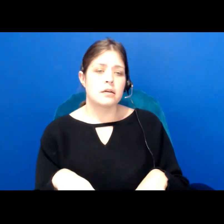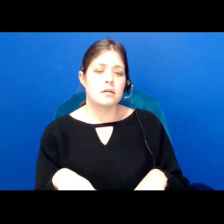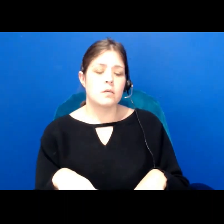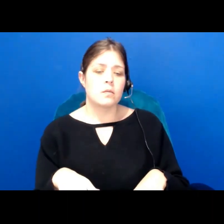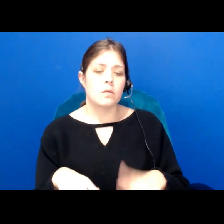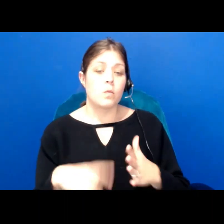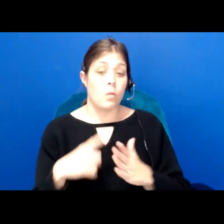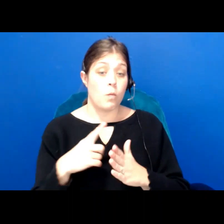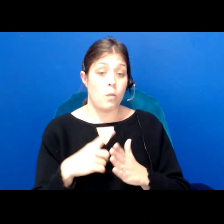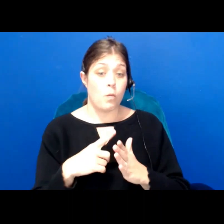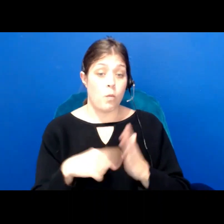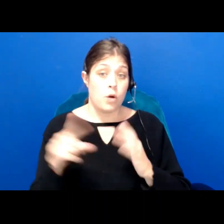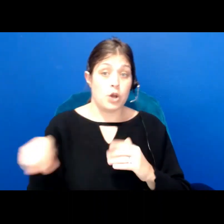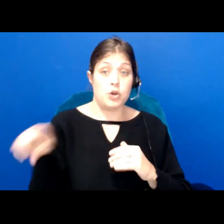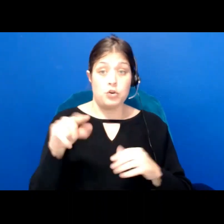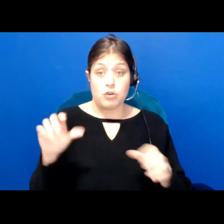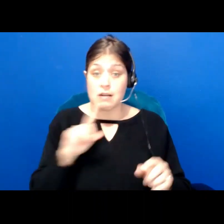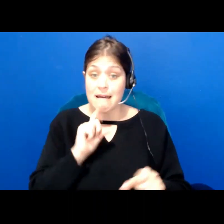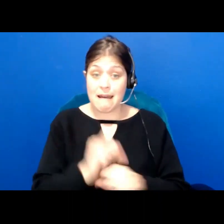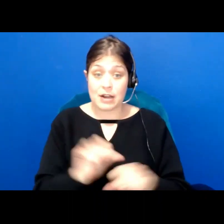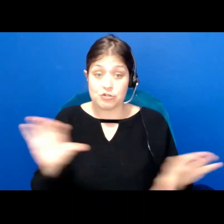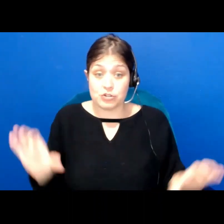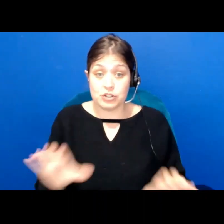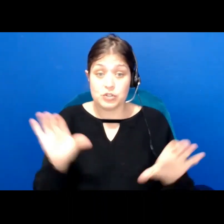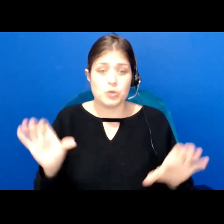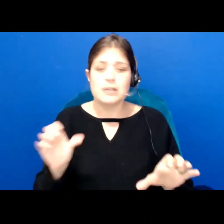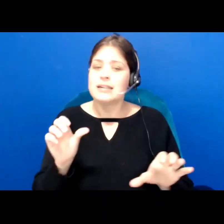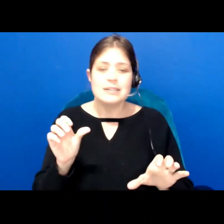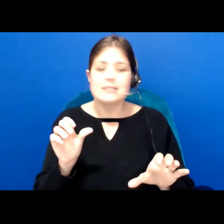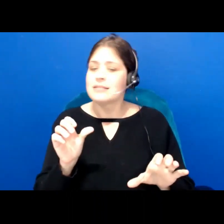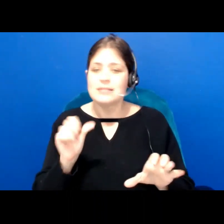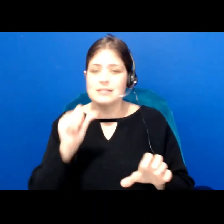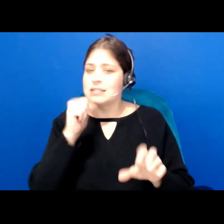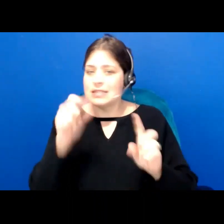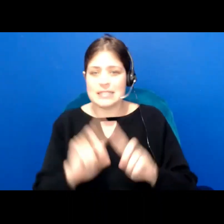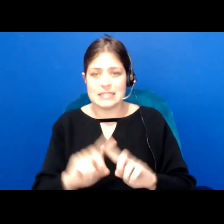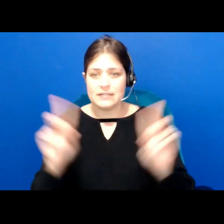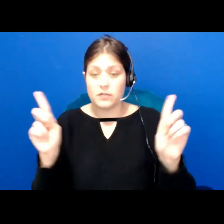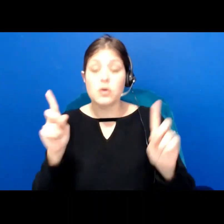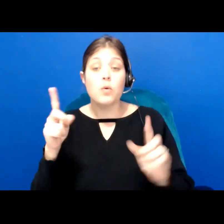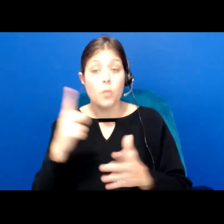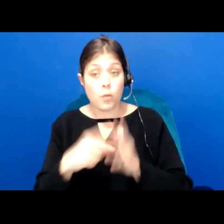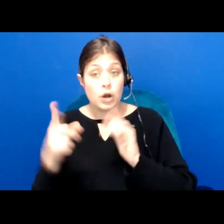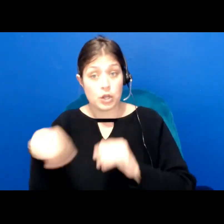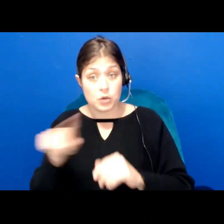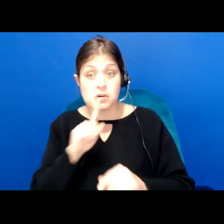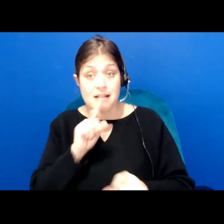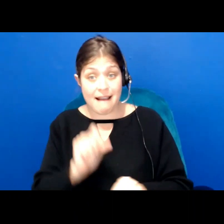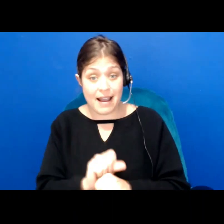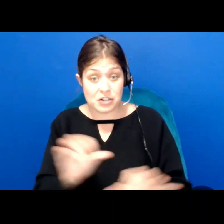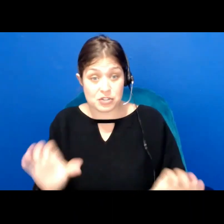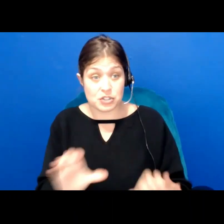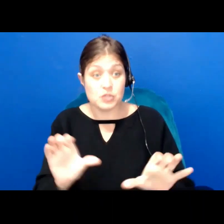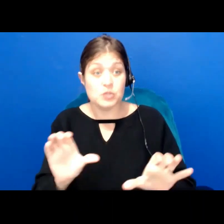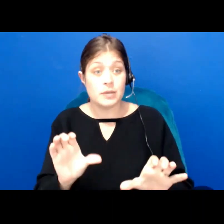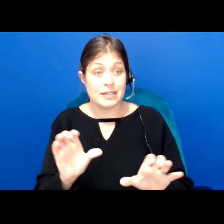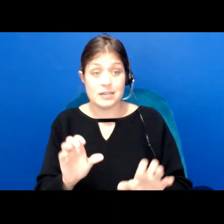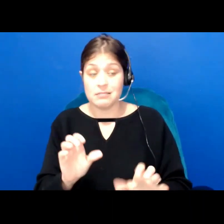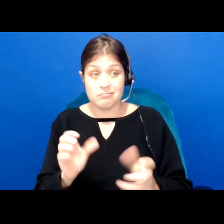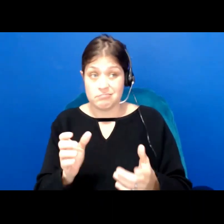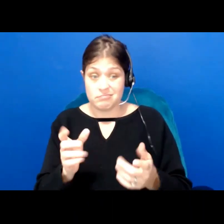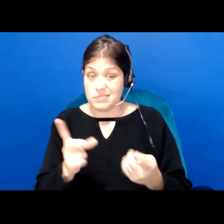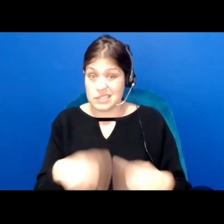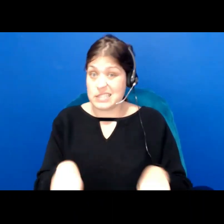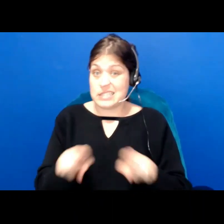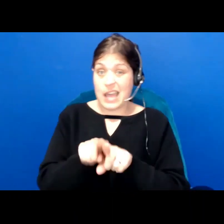actually doing isn't different. What you are actually doing yourself isn't different from how you